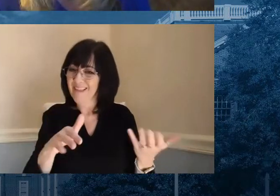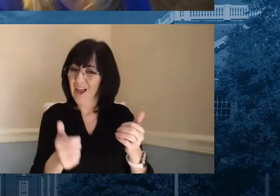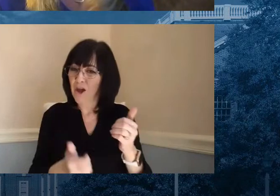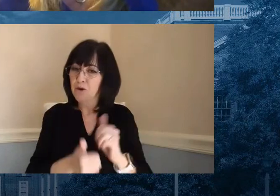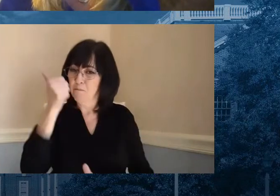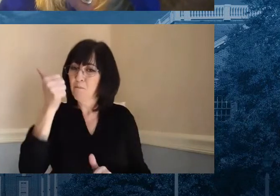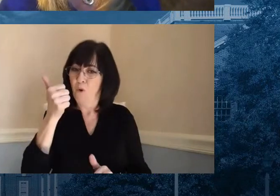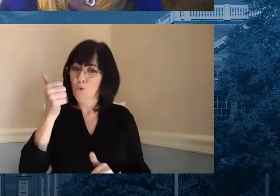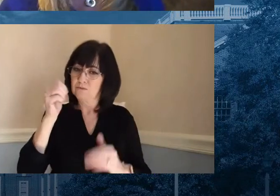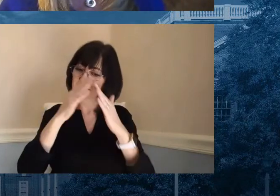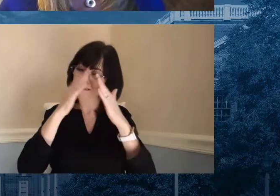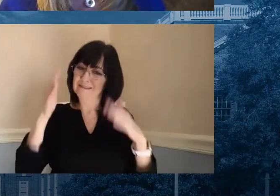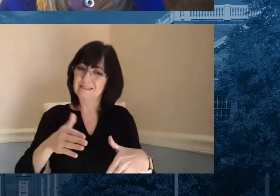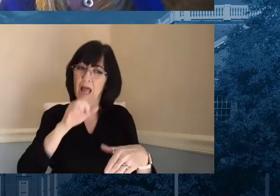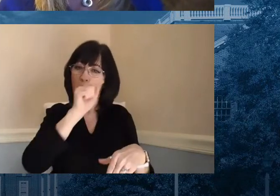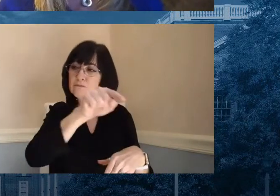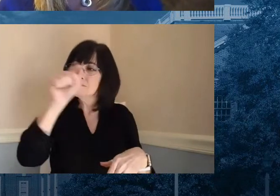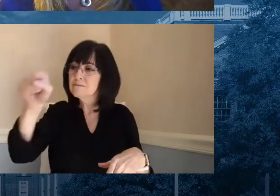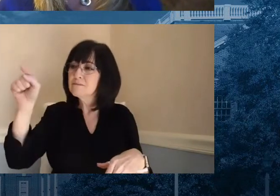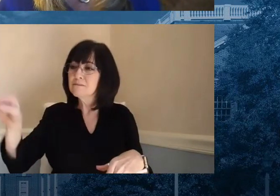activities.